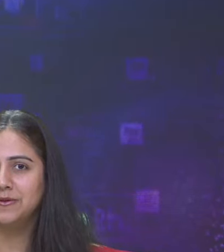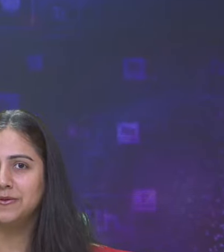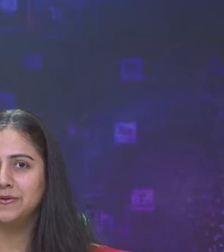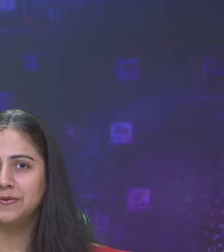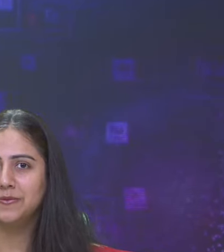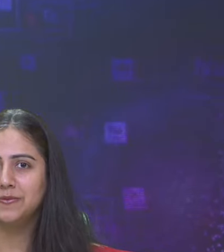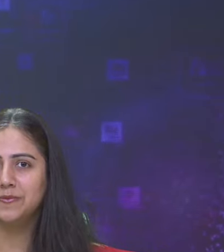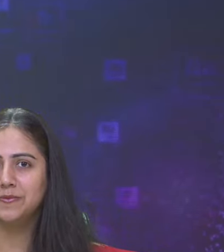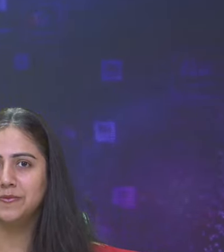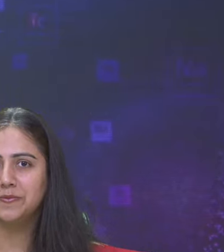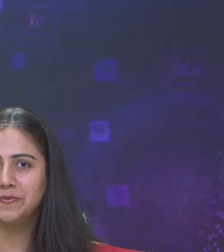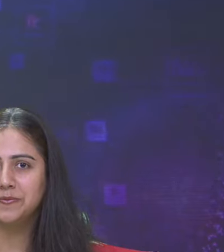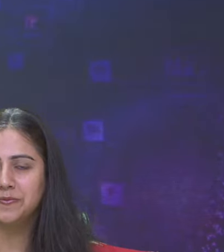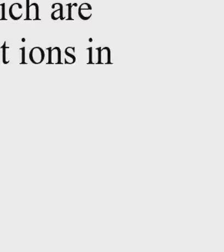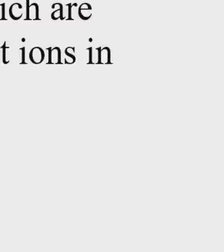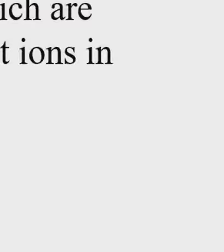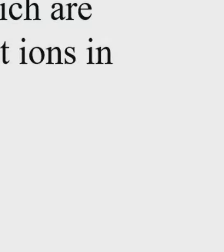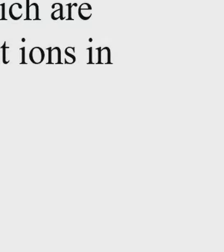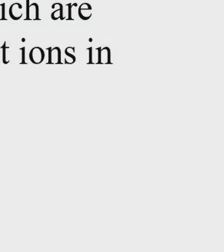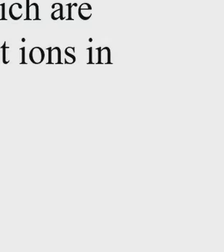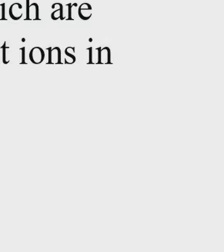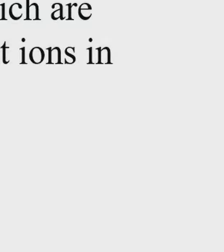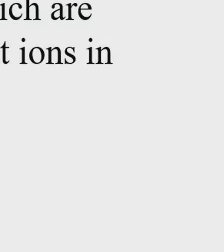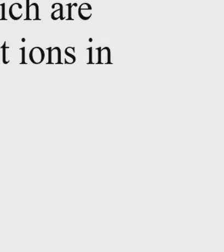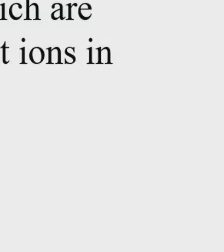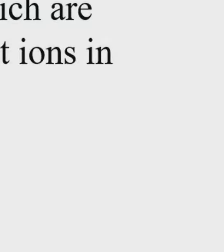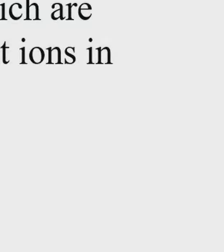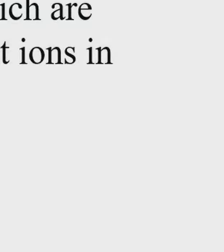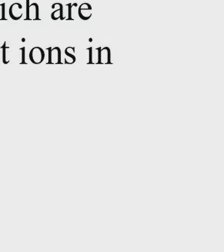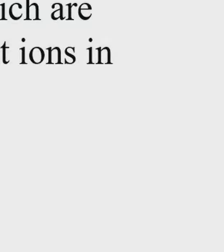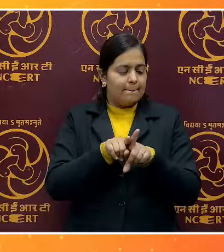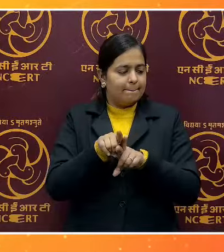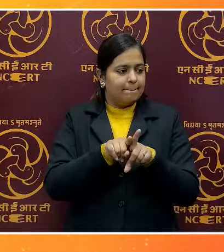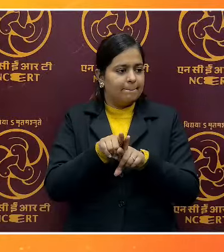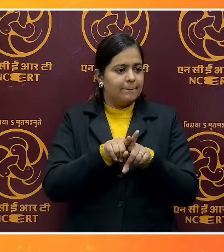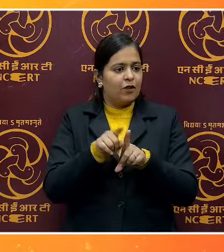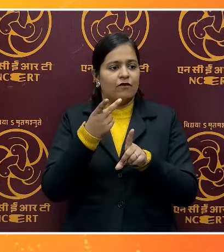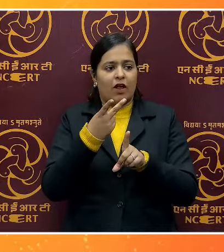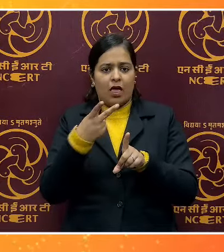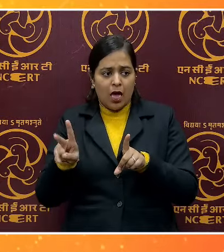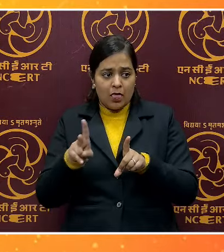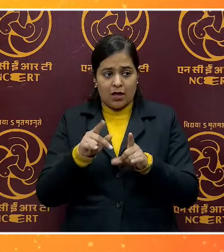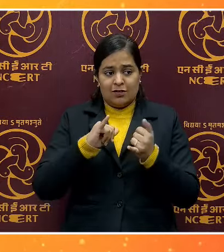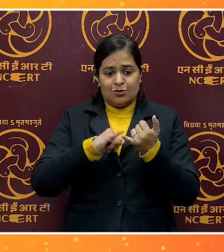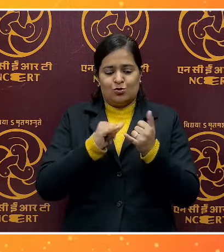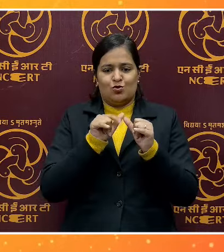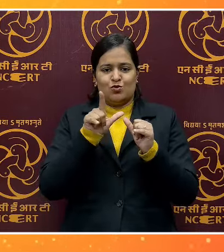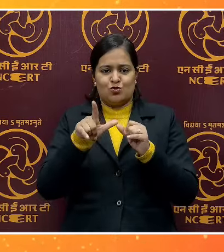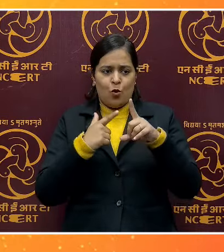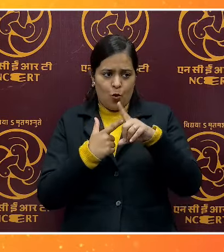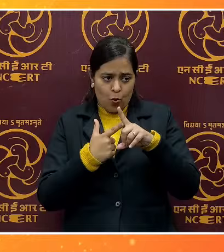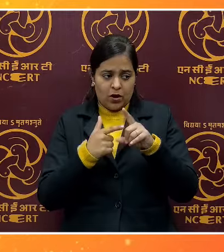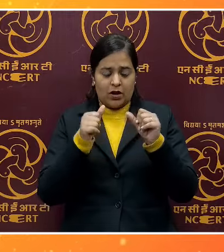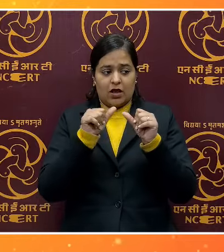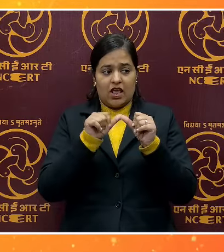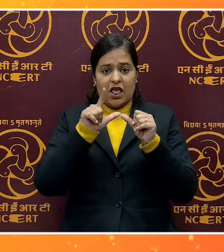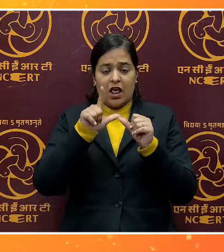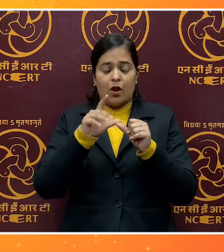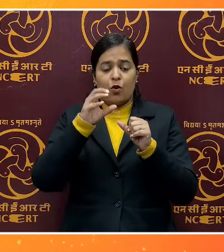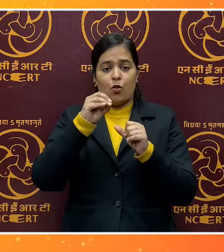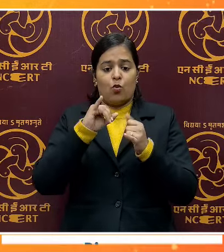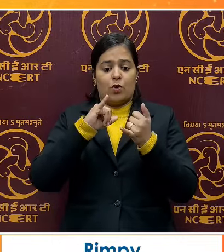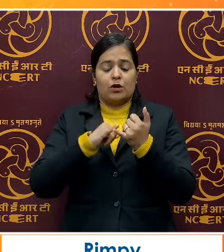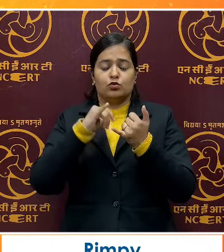potassium alum, that is also one kind of example of double salt, that is K2SO4, Al2SO4 whole thrice,